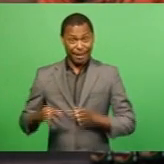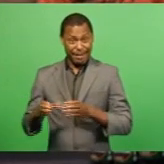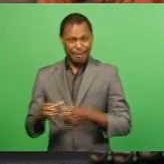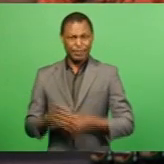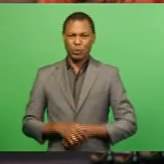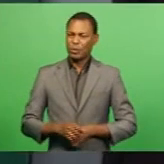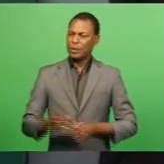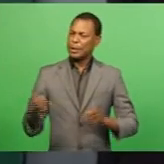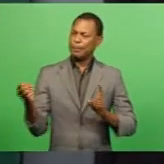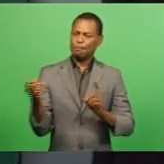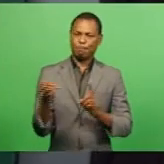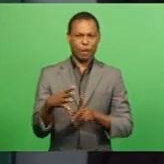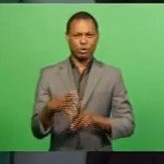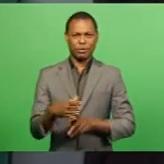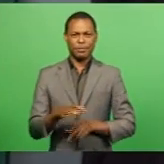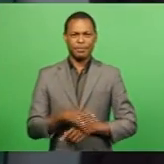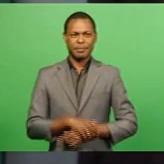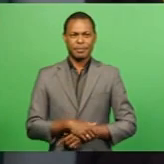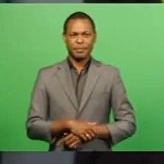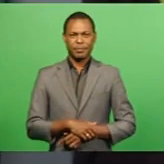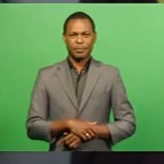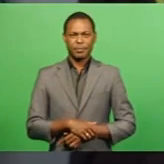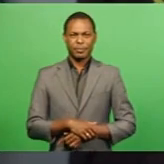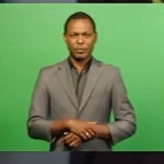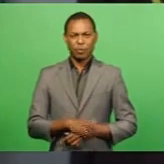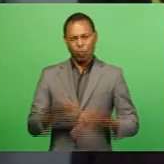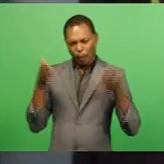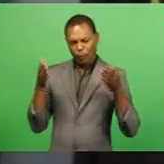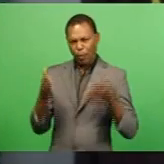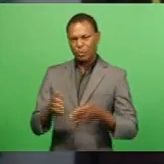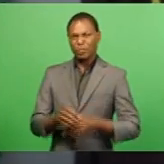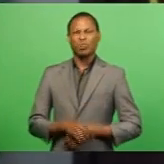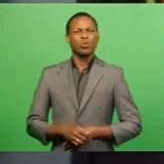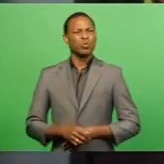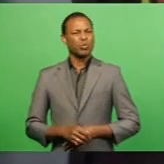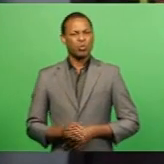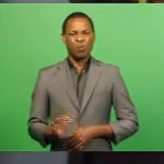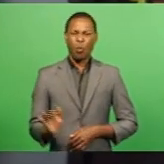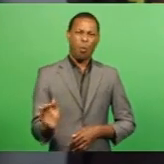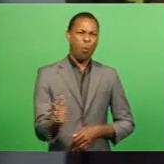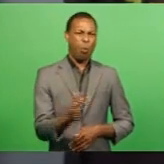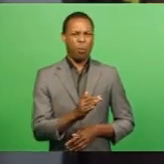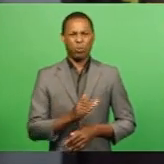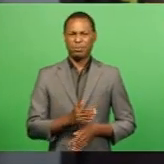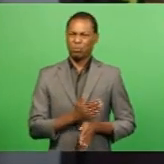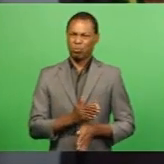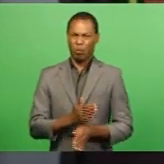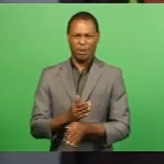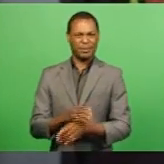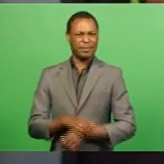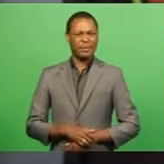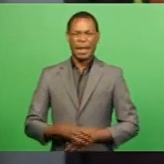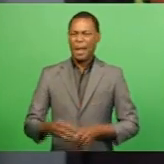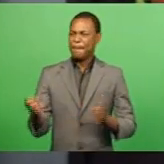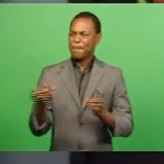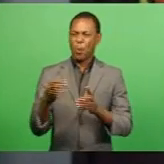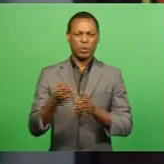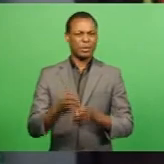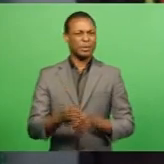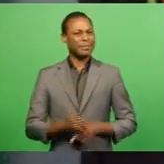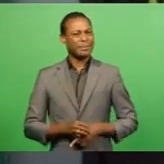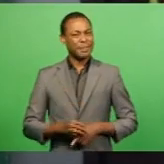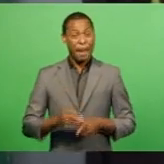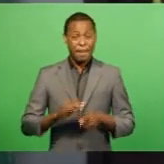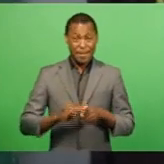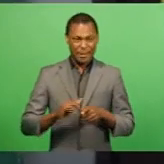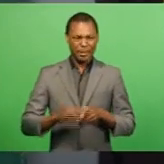one for them. We dedicate the tournament to our frontliners, and I think that's an important message. On this very day last year, there